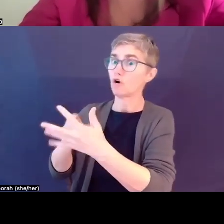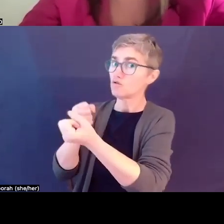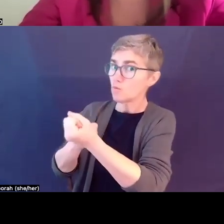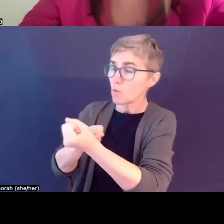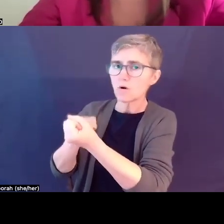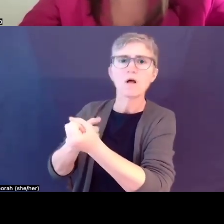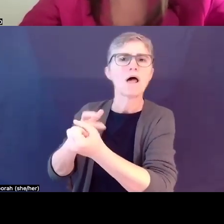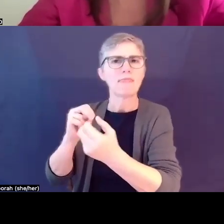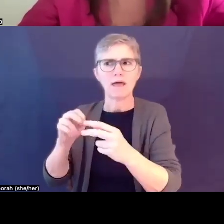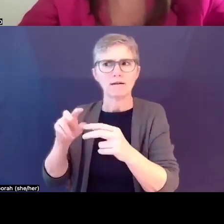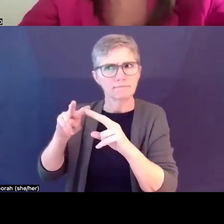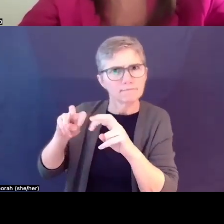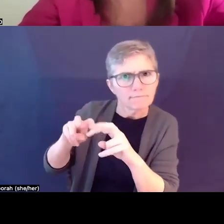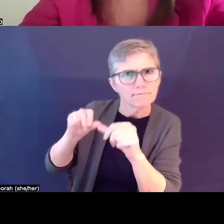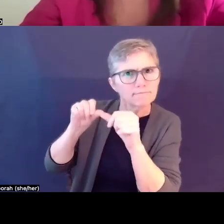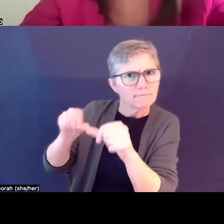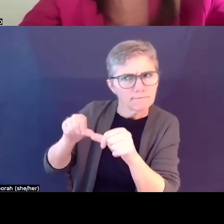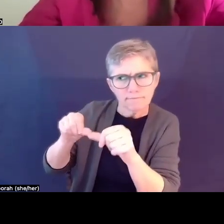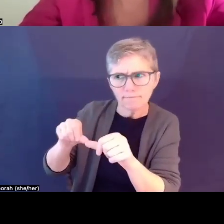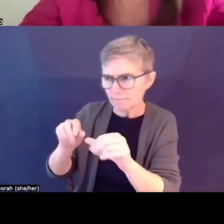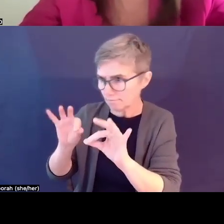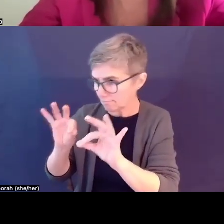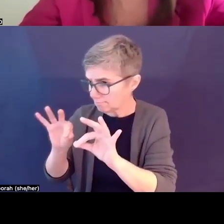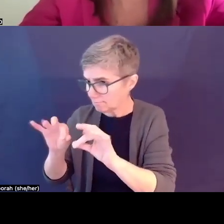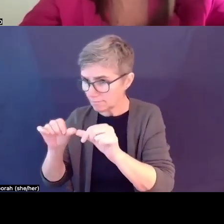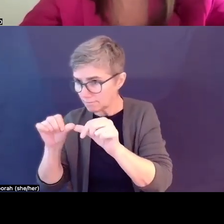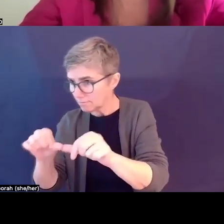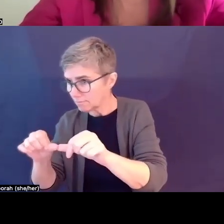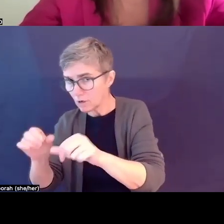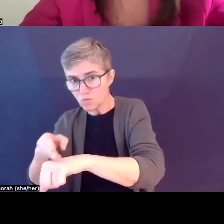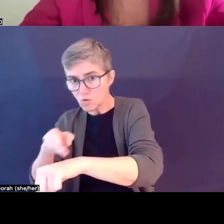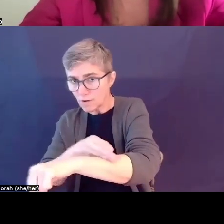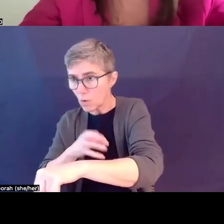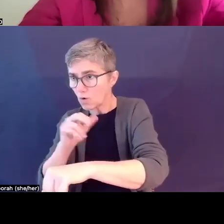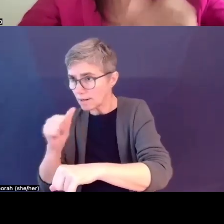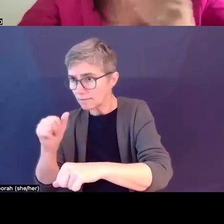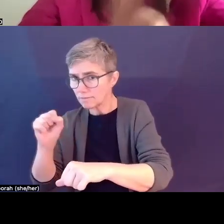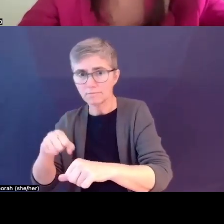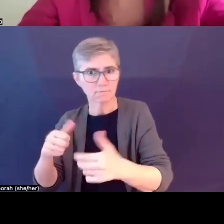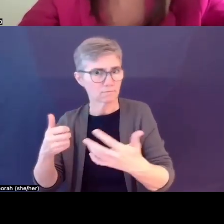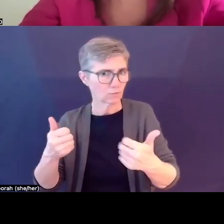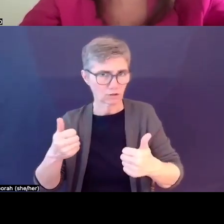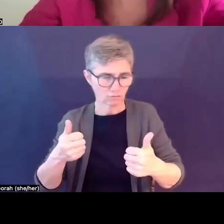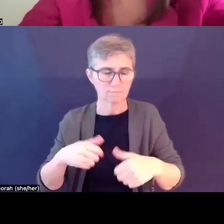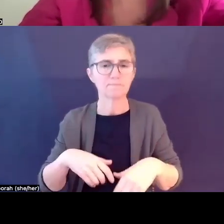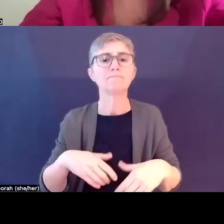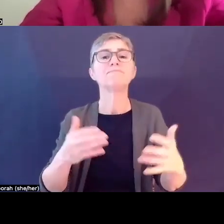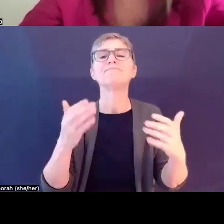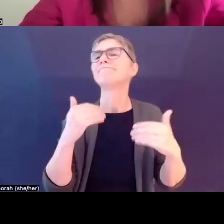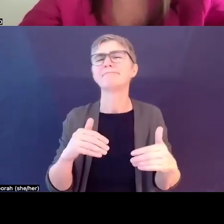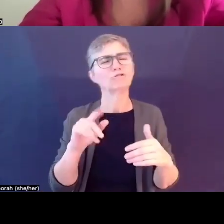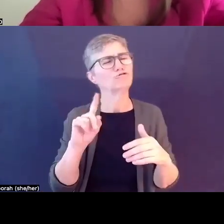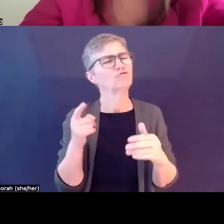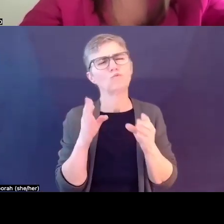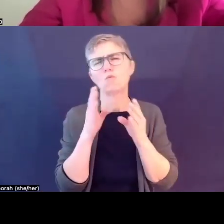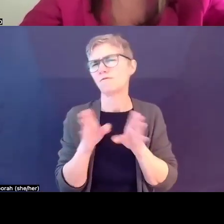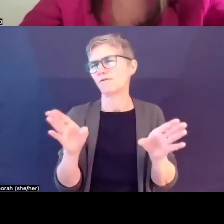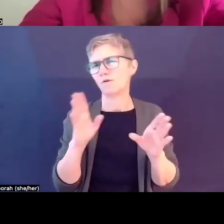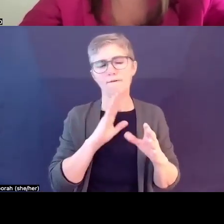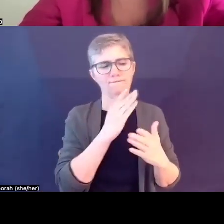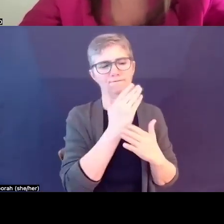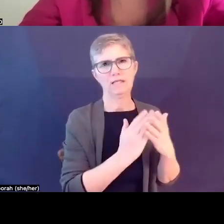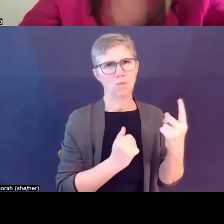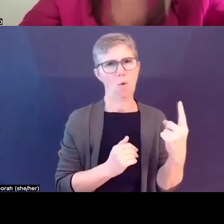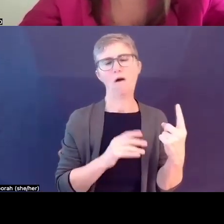examine implementation to assess whether fidelity is improving. Next. Now, this is just an overview of our phase 1